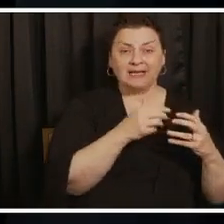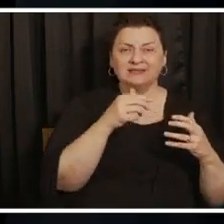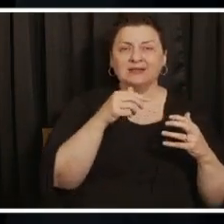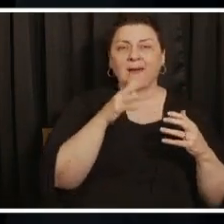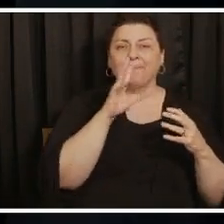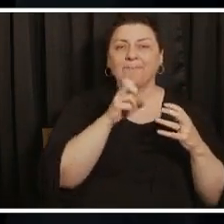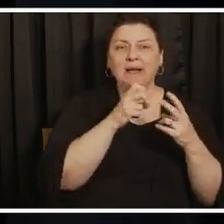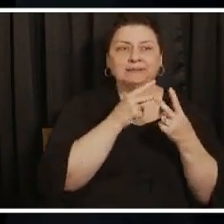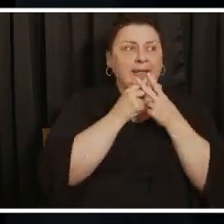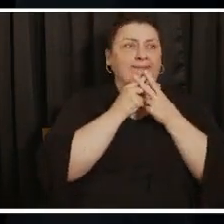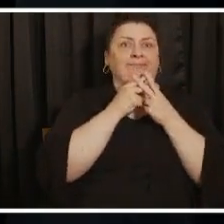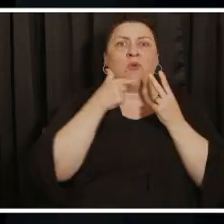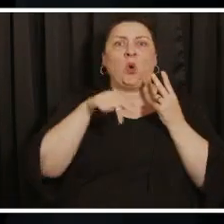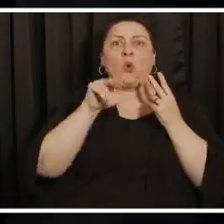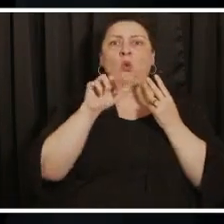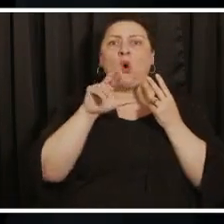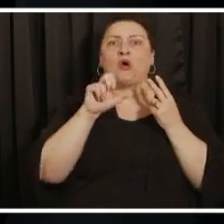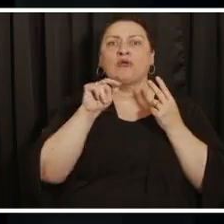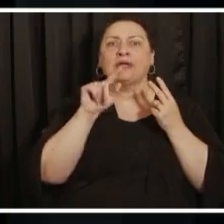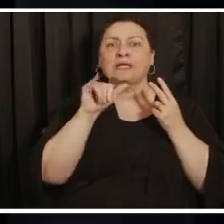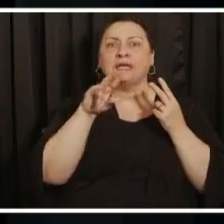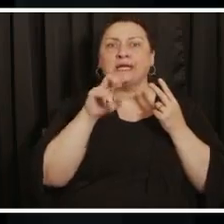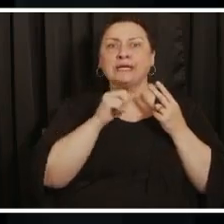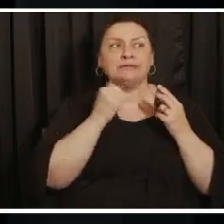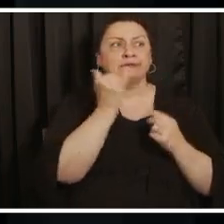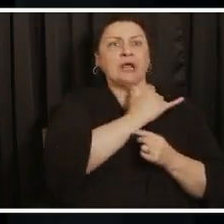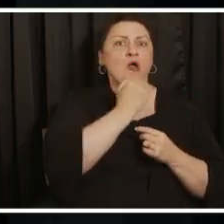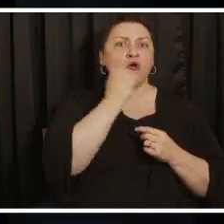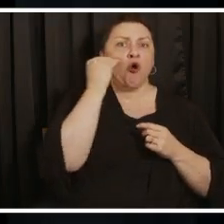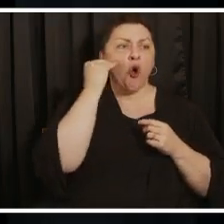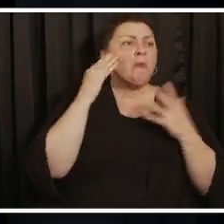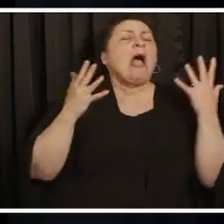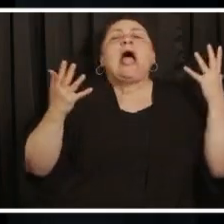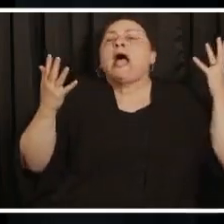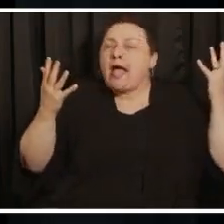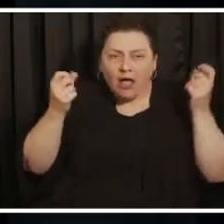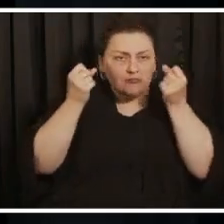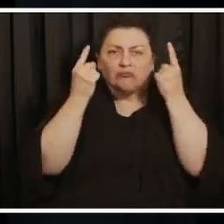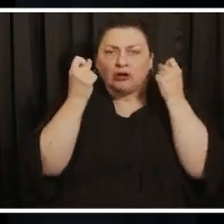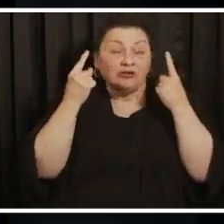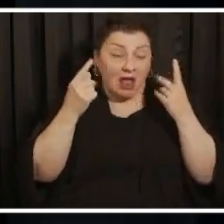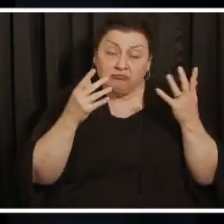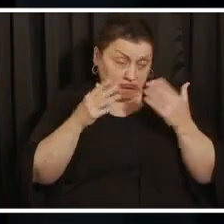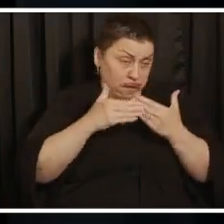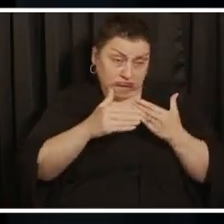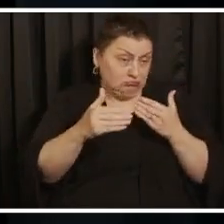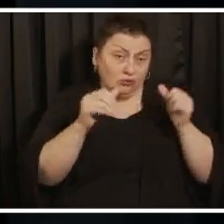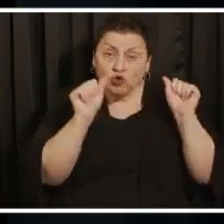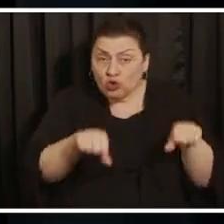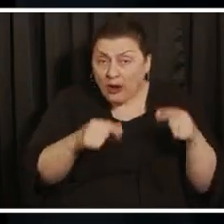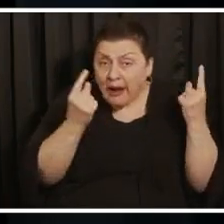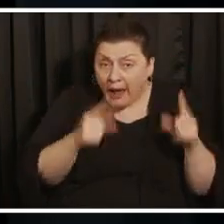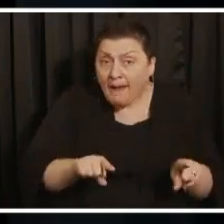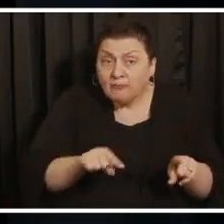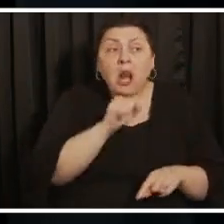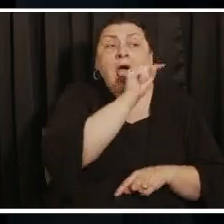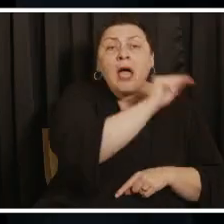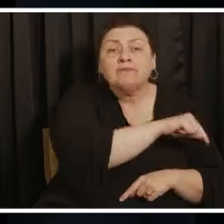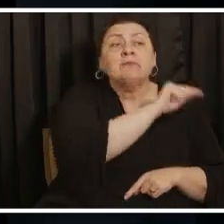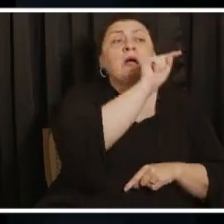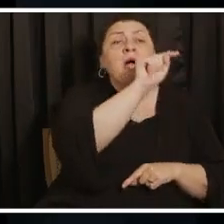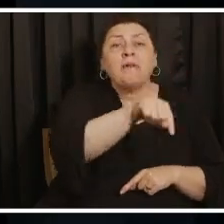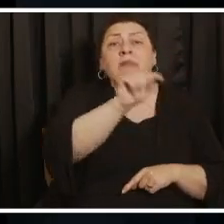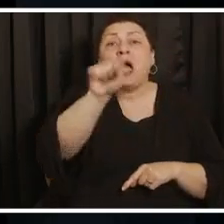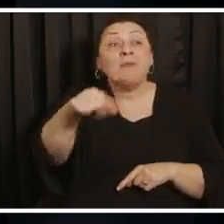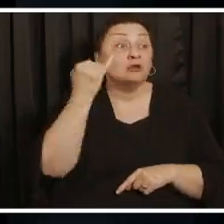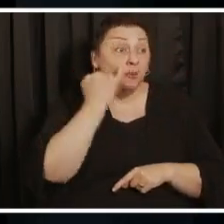site. I want to set expectations. That's to be expected this year, frankly. I think that there will be many times where if there are 2 or 3 kids